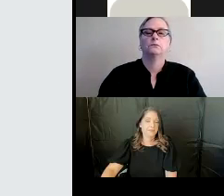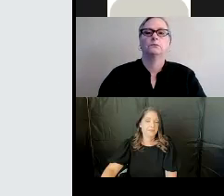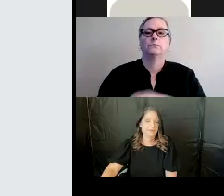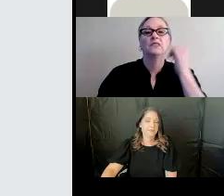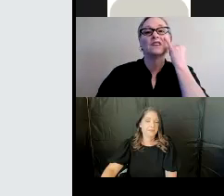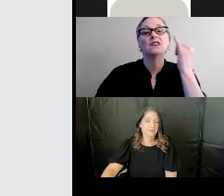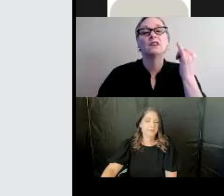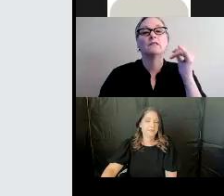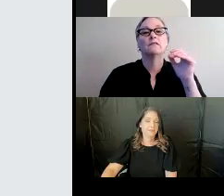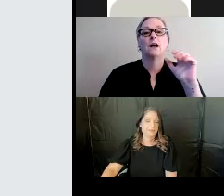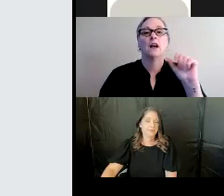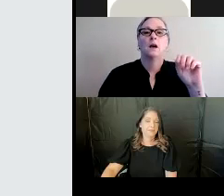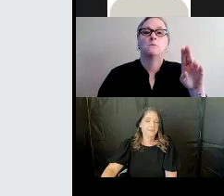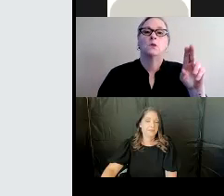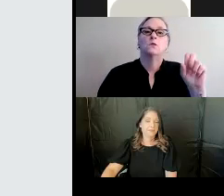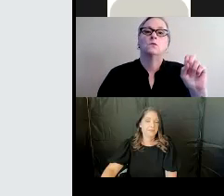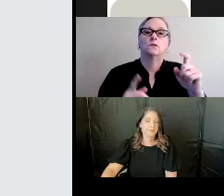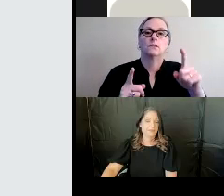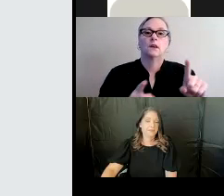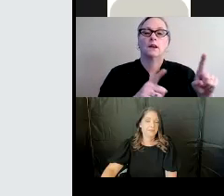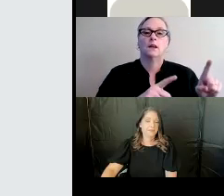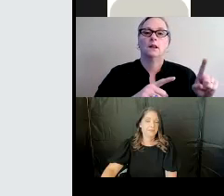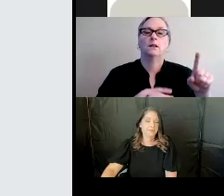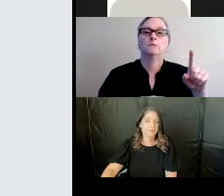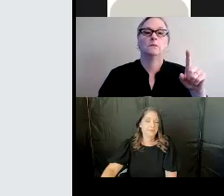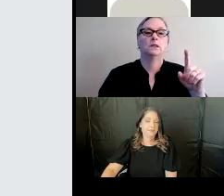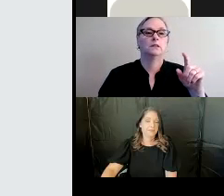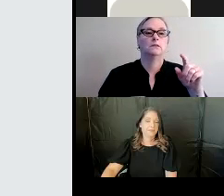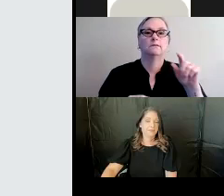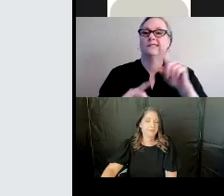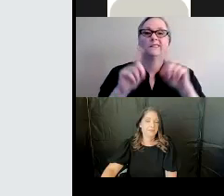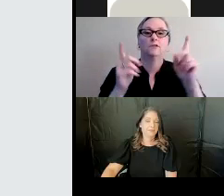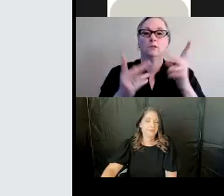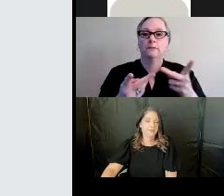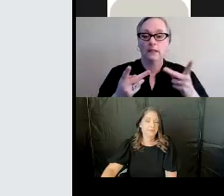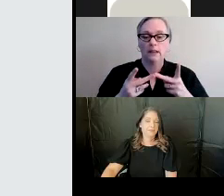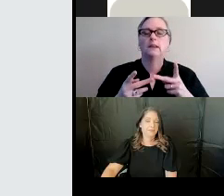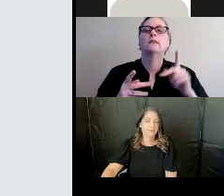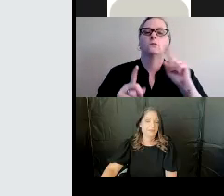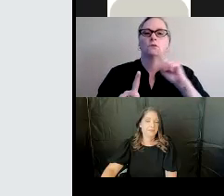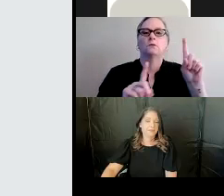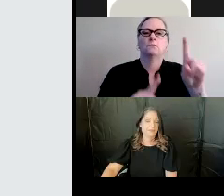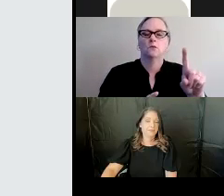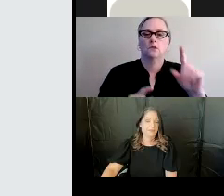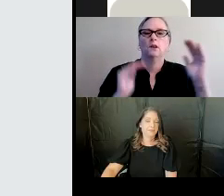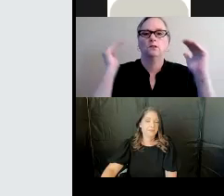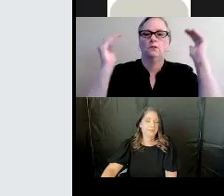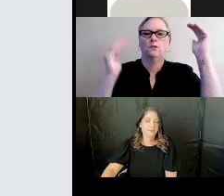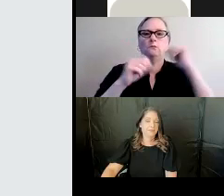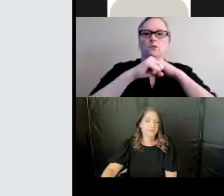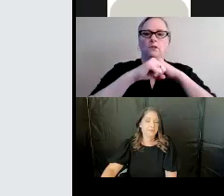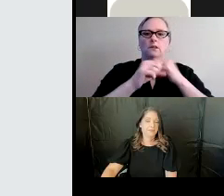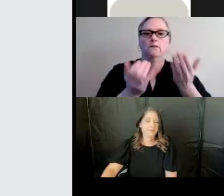has occurred any place other than one described above, the report should be made to the Adult Protective Services